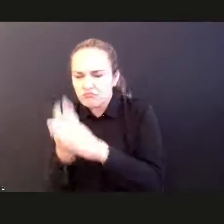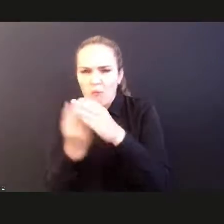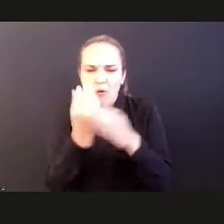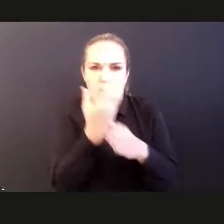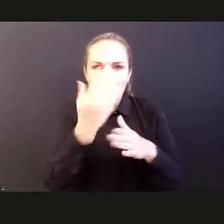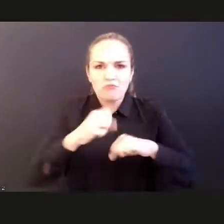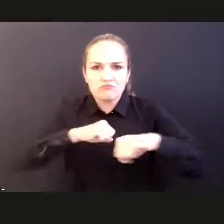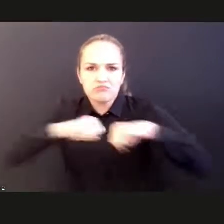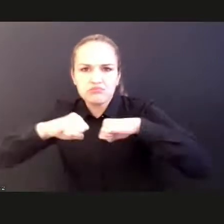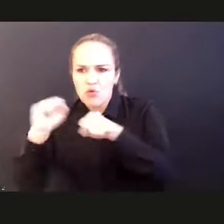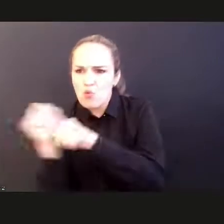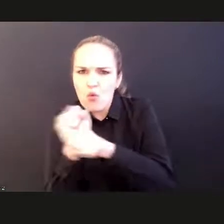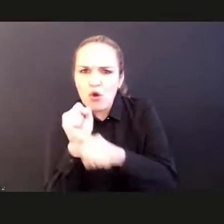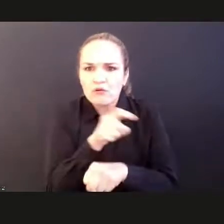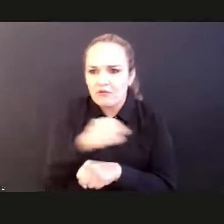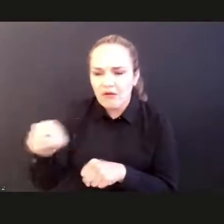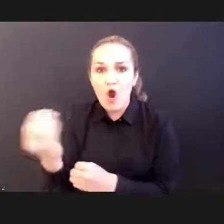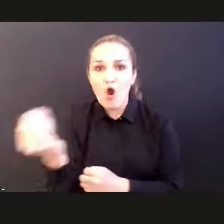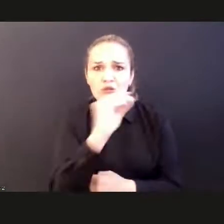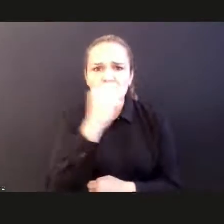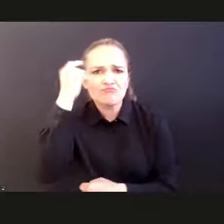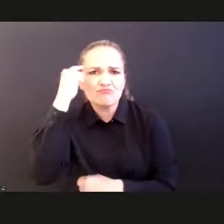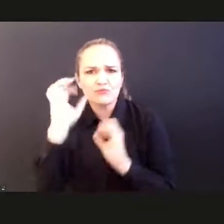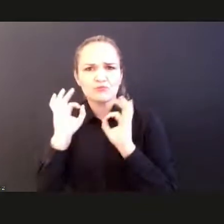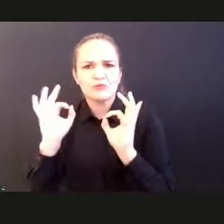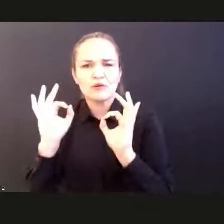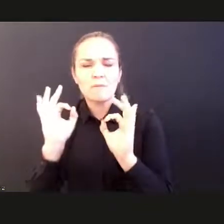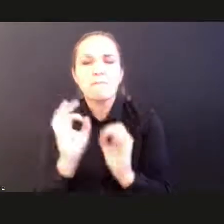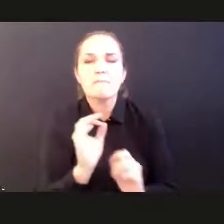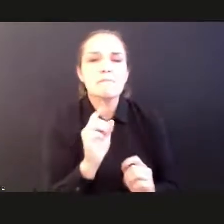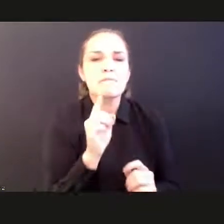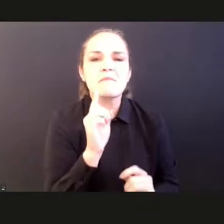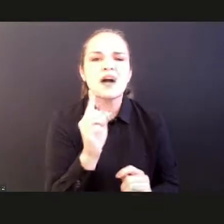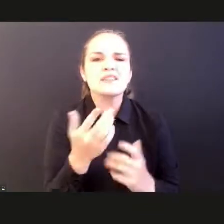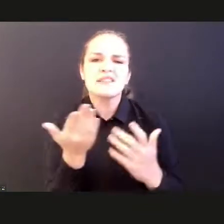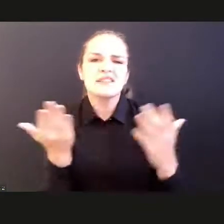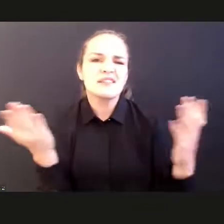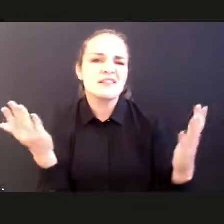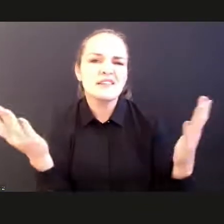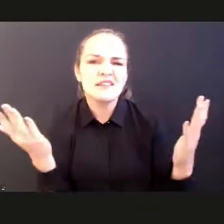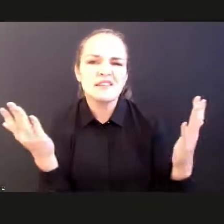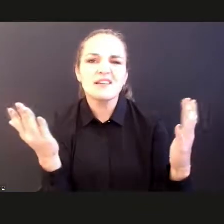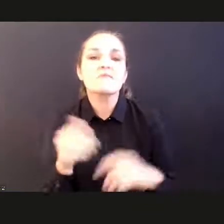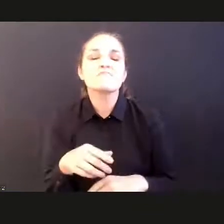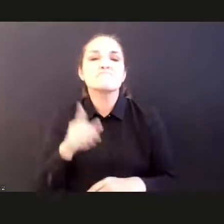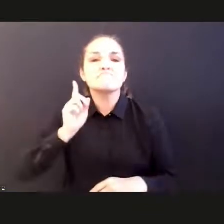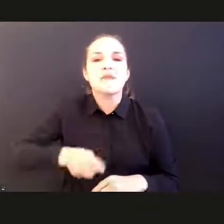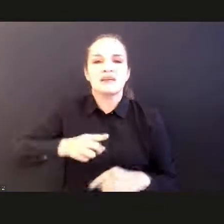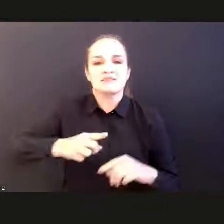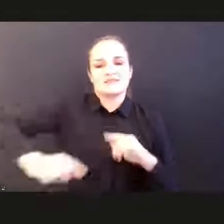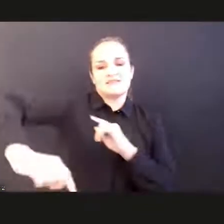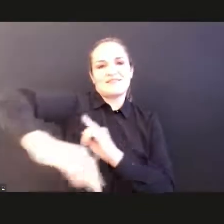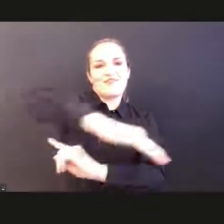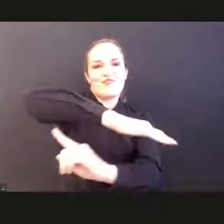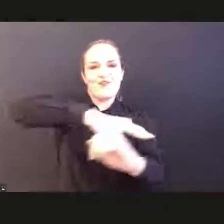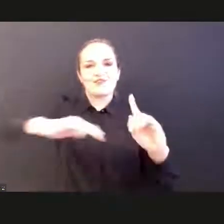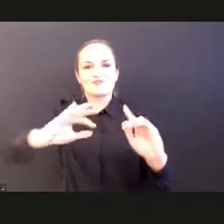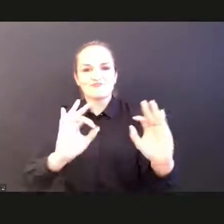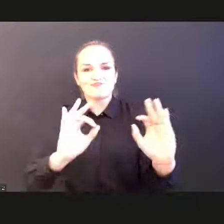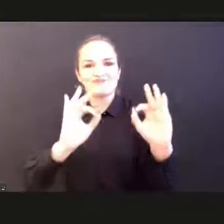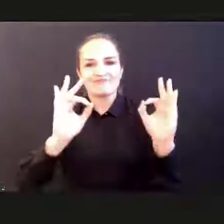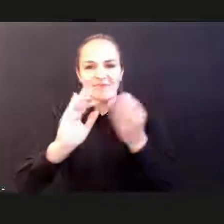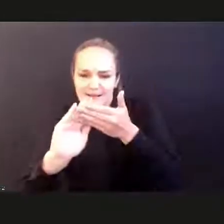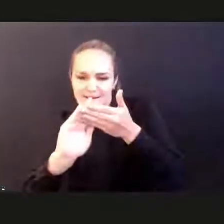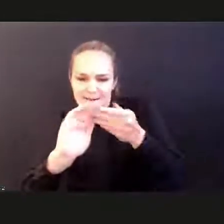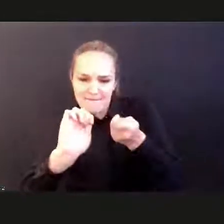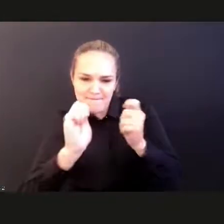in the Caribbean are lacking the right enabling environment. And I'm anxious to hear from those economies like Costa Rica and the